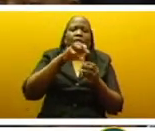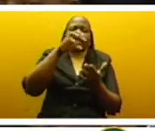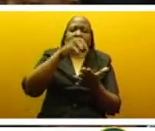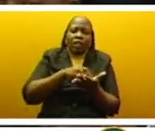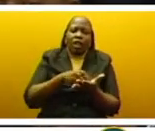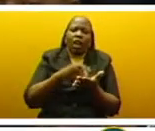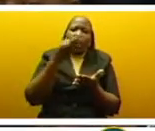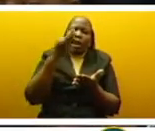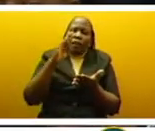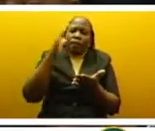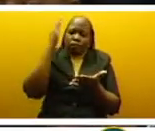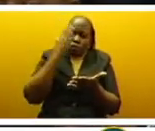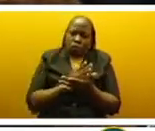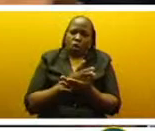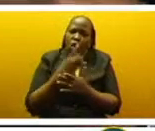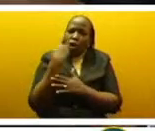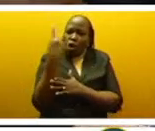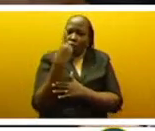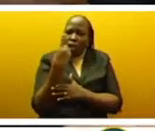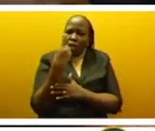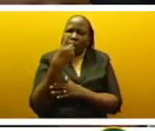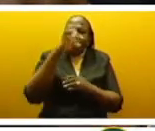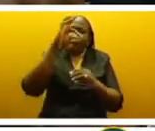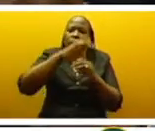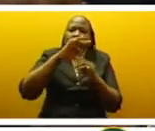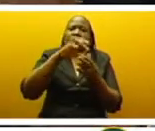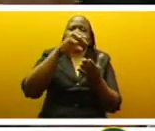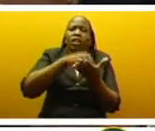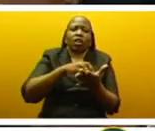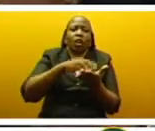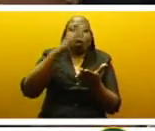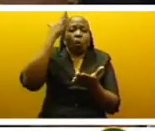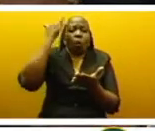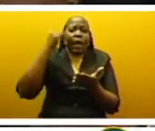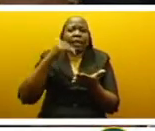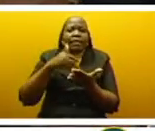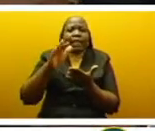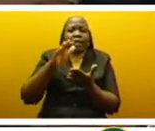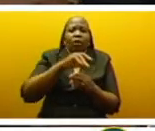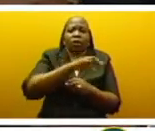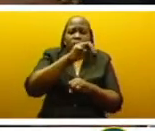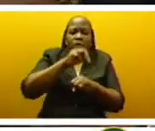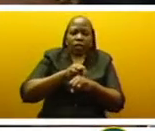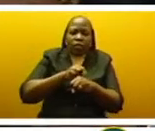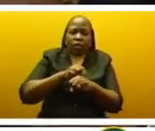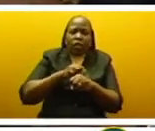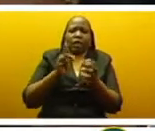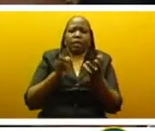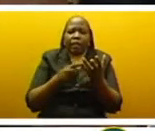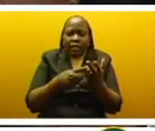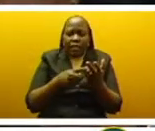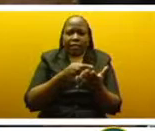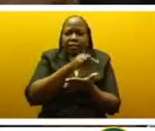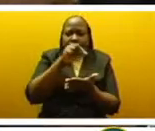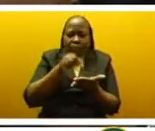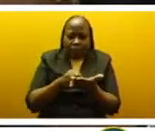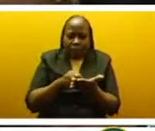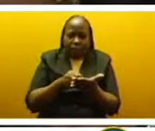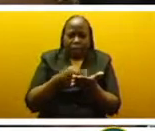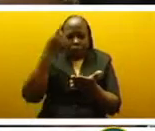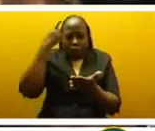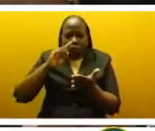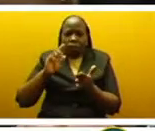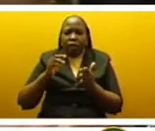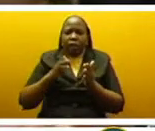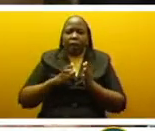was going to be only polling stations, why send it to the National Tallying Center? It is for the public to know there were mistakes here,